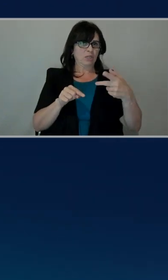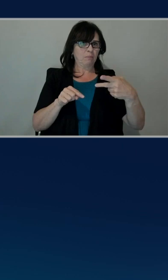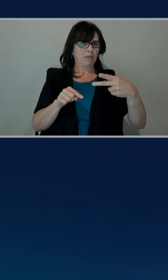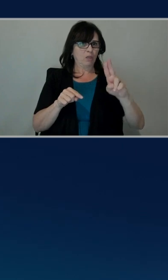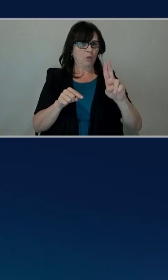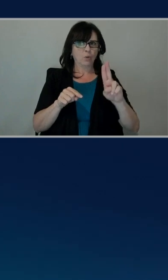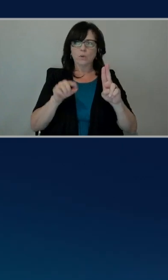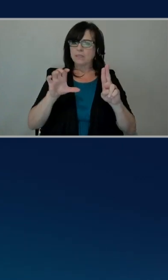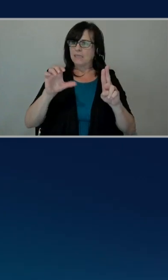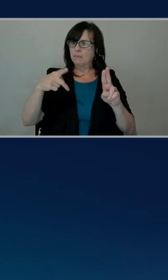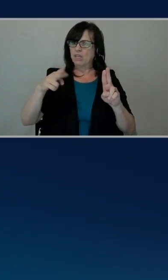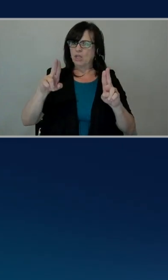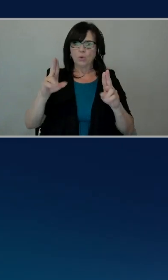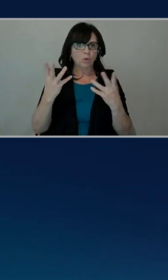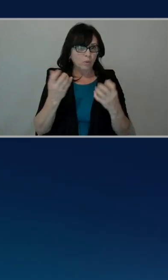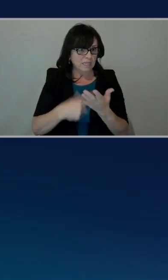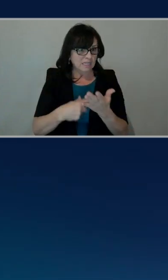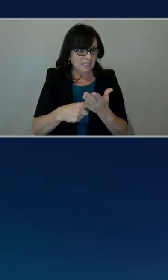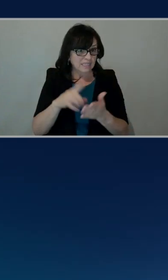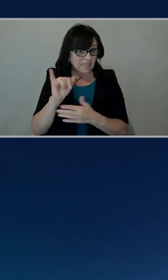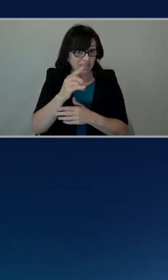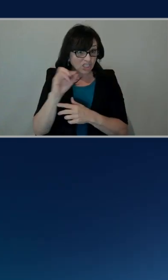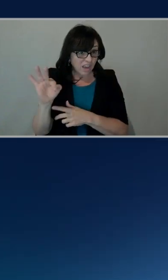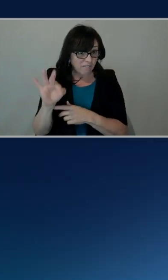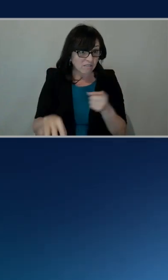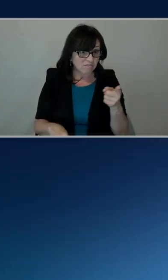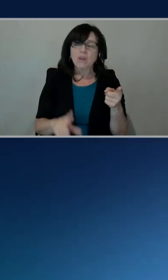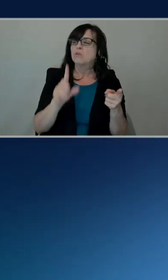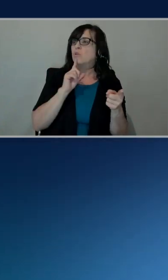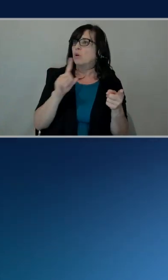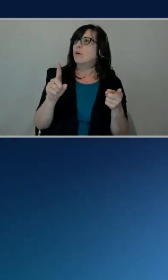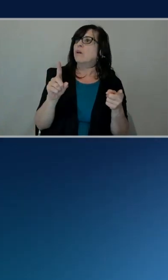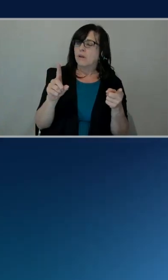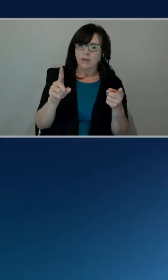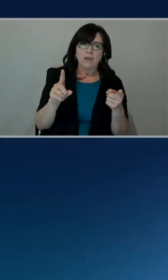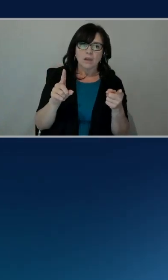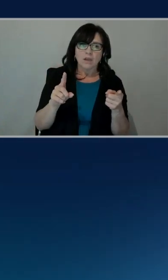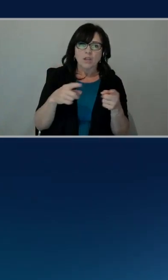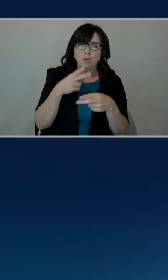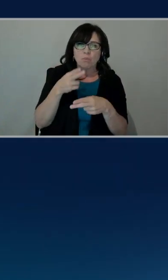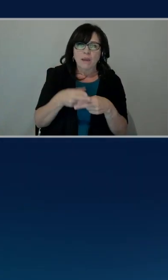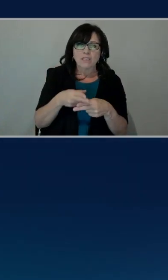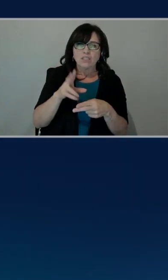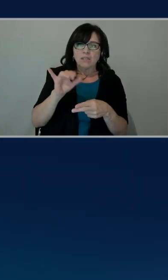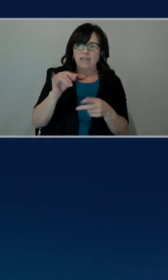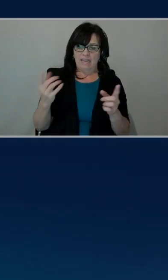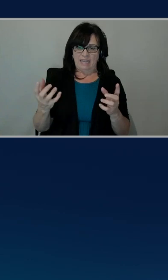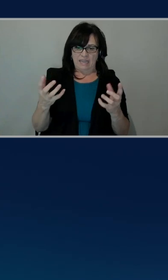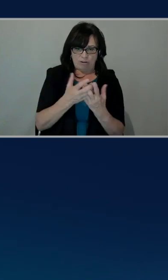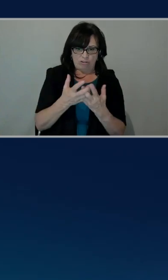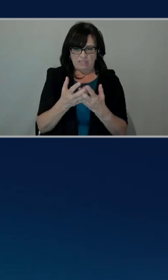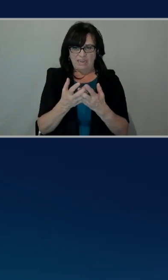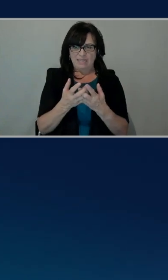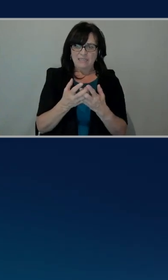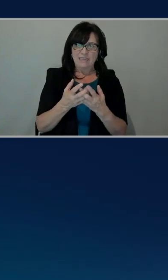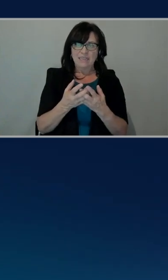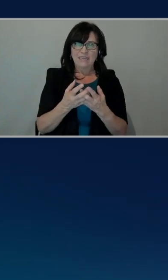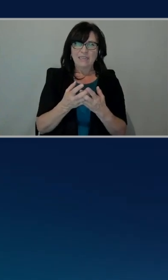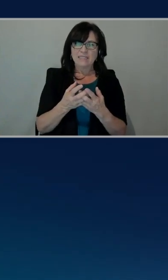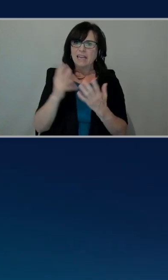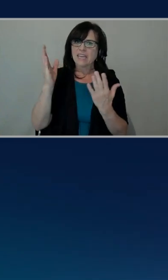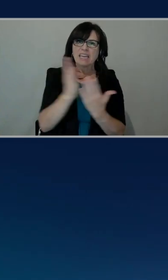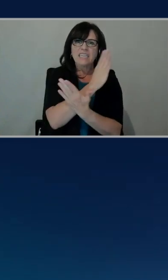about that, Jeff? Yeah, sure. So you mentioned intersect. It's kind of interesting, right? So if you think of it as a continuum of compute